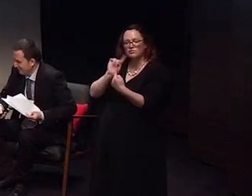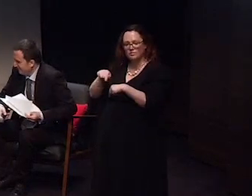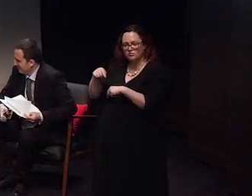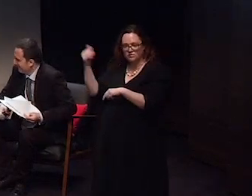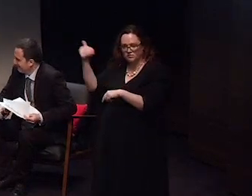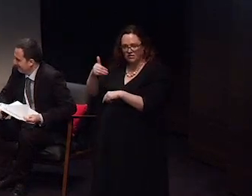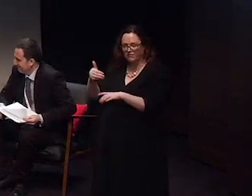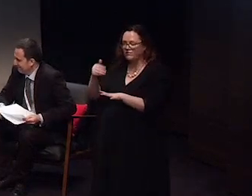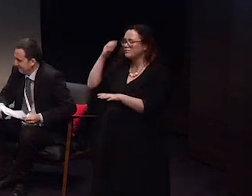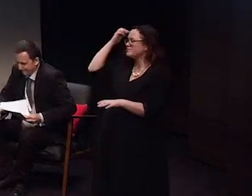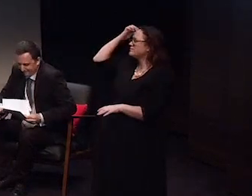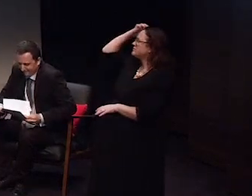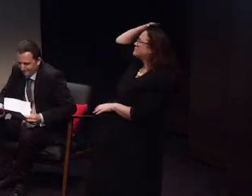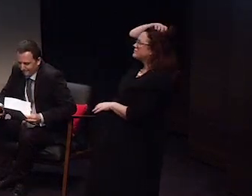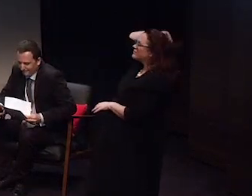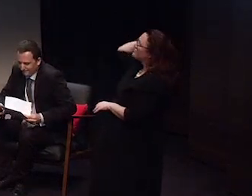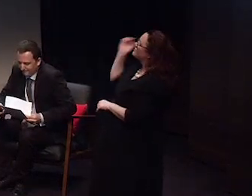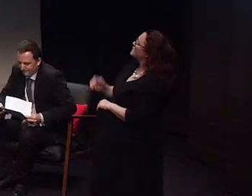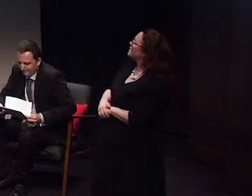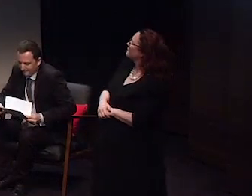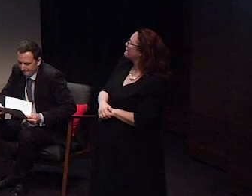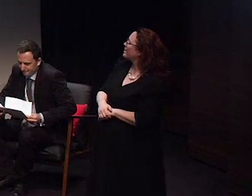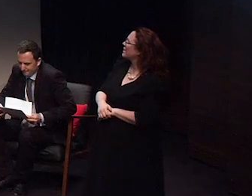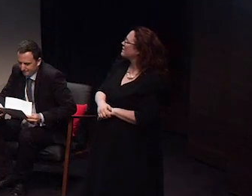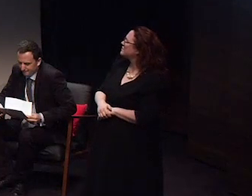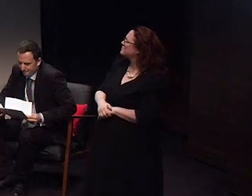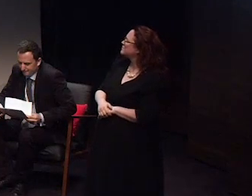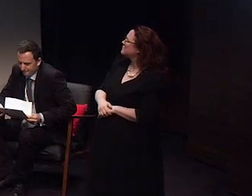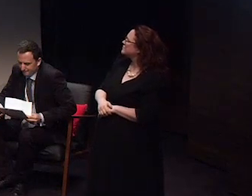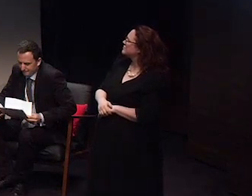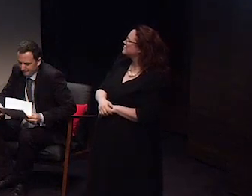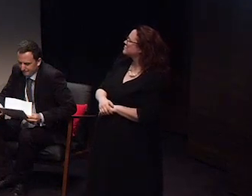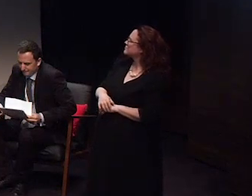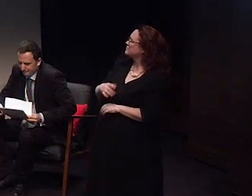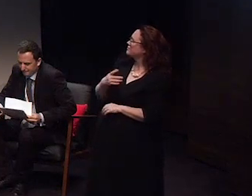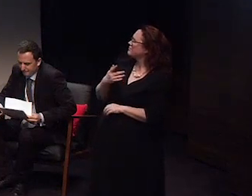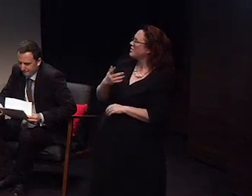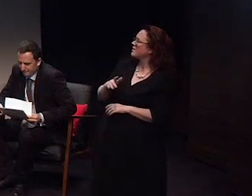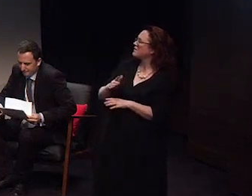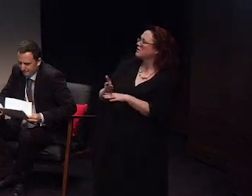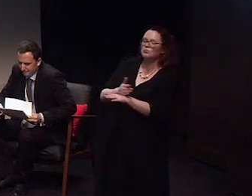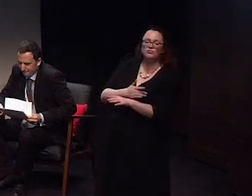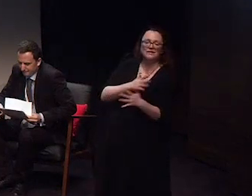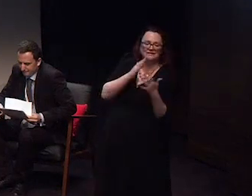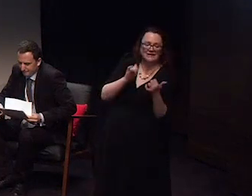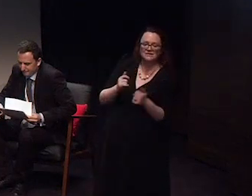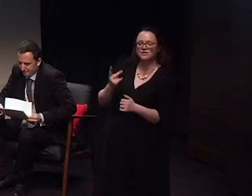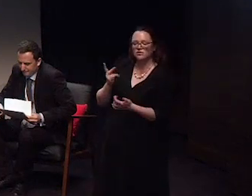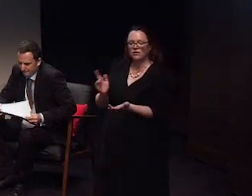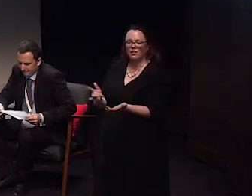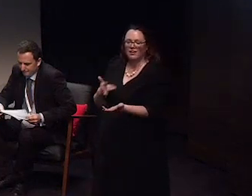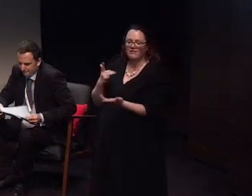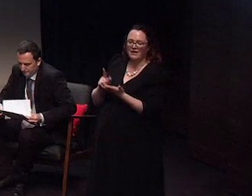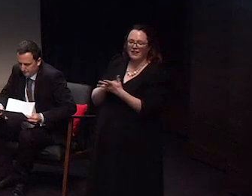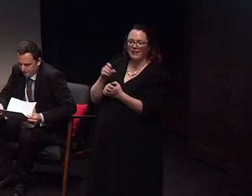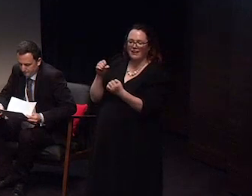Our protocol consists on 1 living lab pretest and 2 living labs, including 1 to 4 bystander,